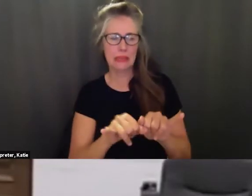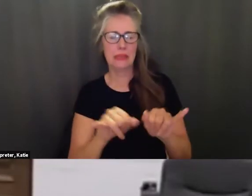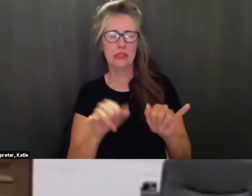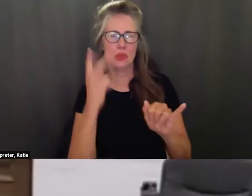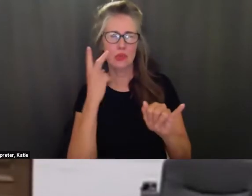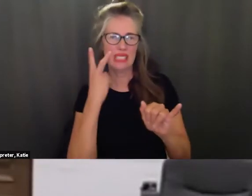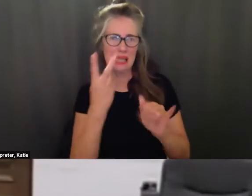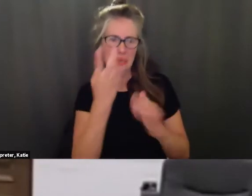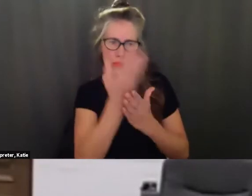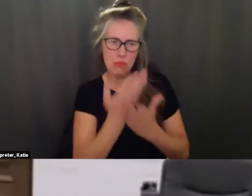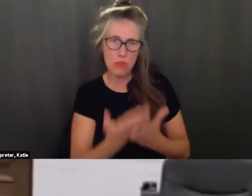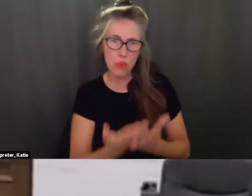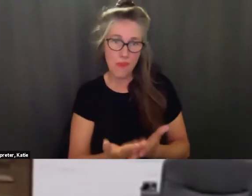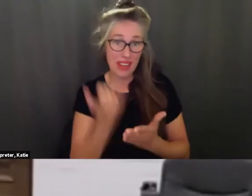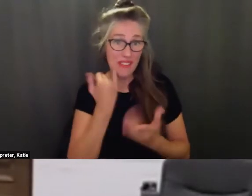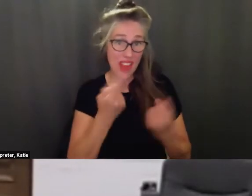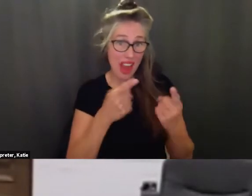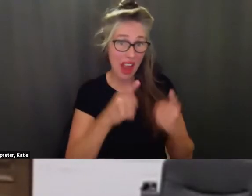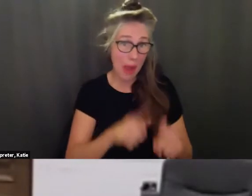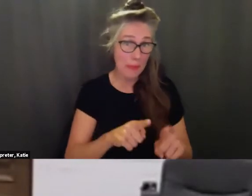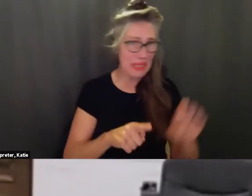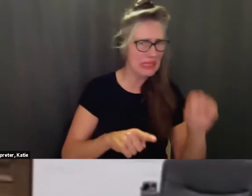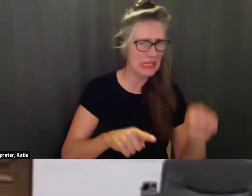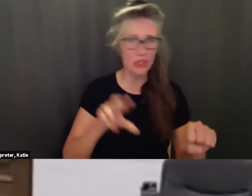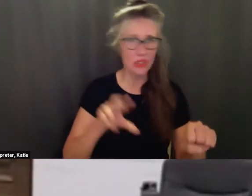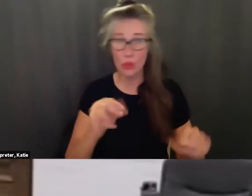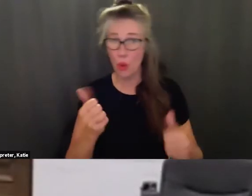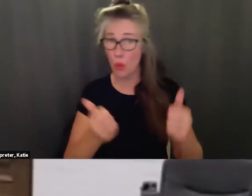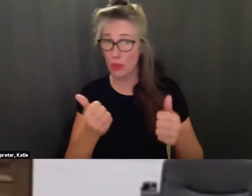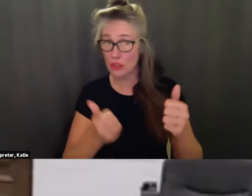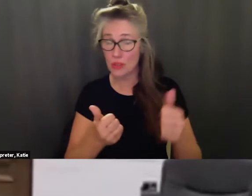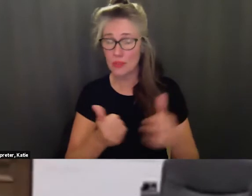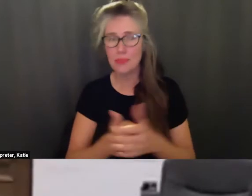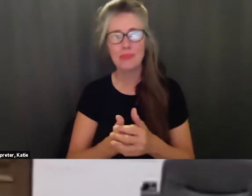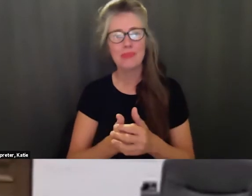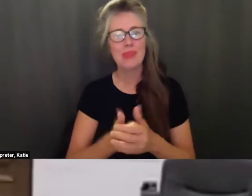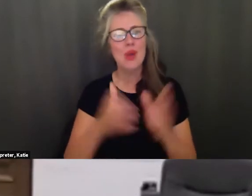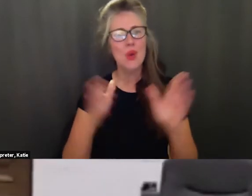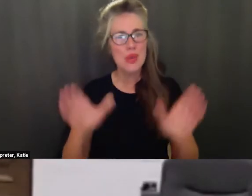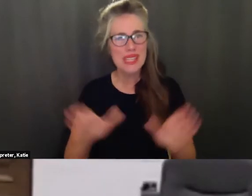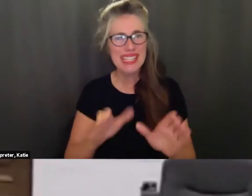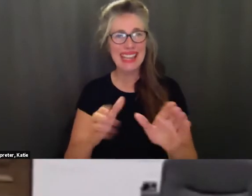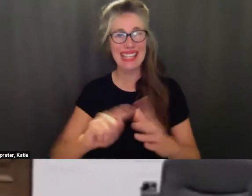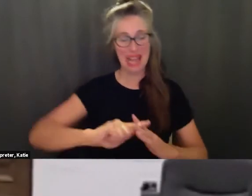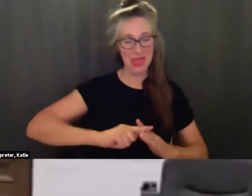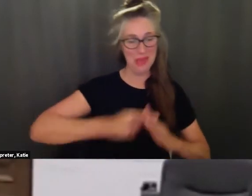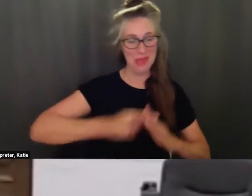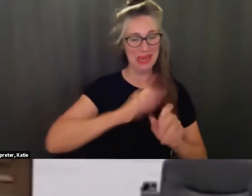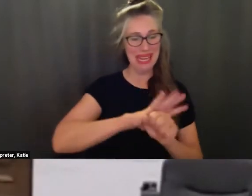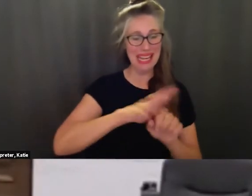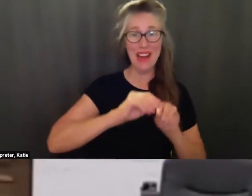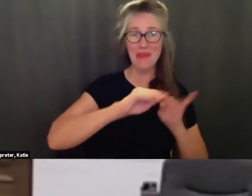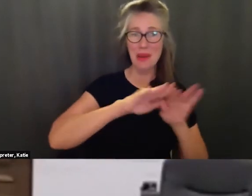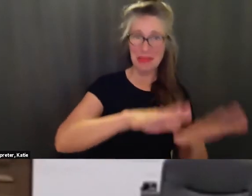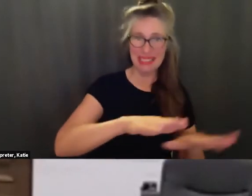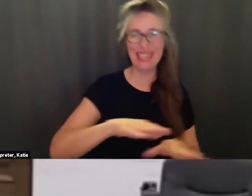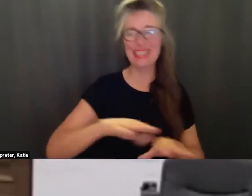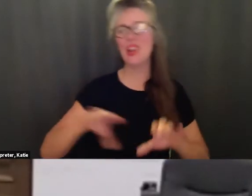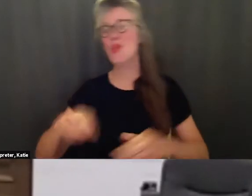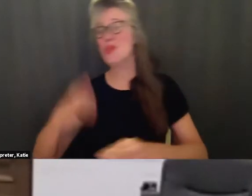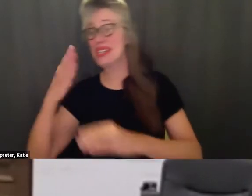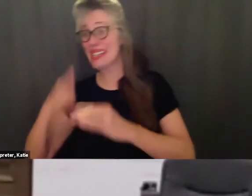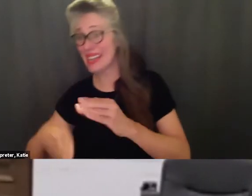we did this plan at the end, or in the middle and at the end of the pandemic. So some of the metrics you'll see are actually